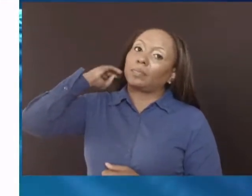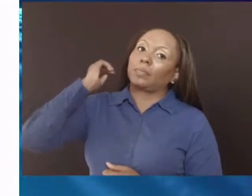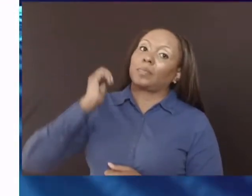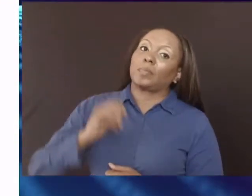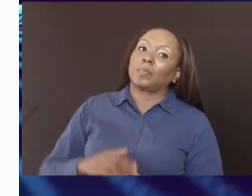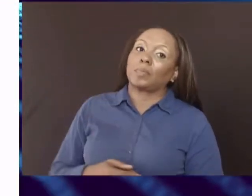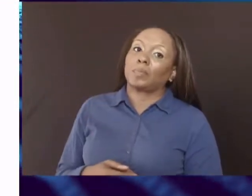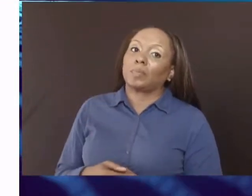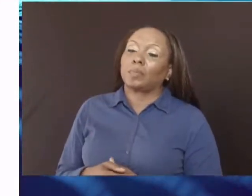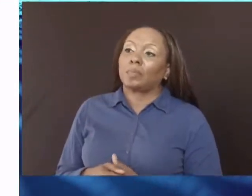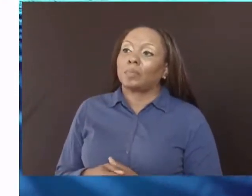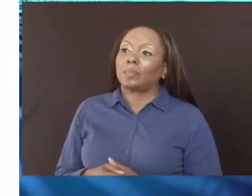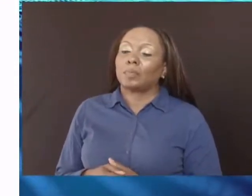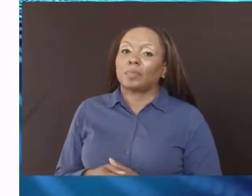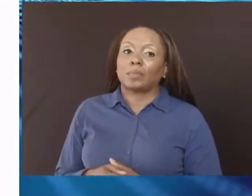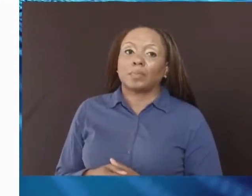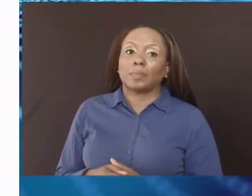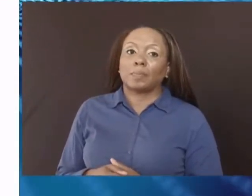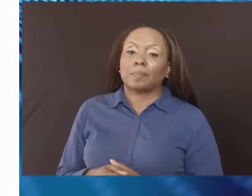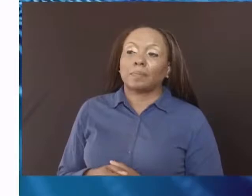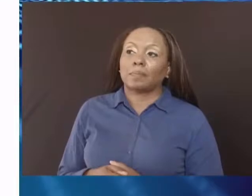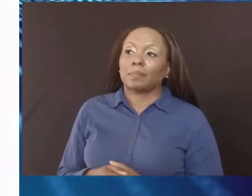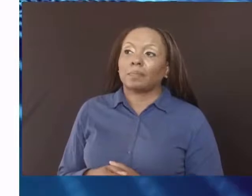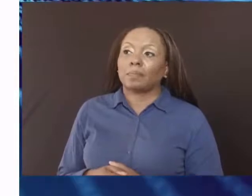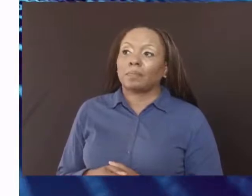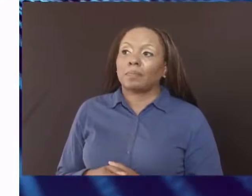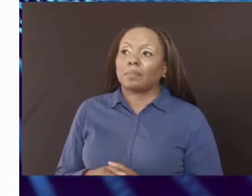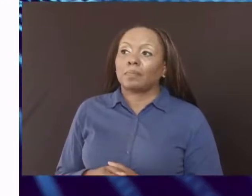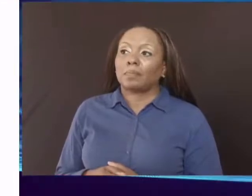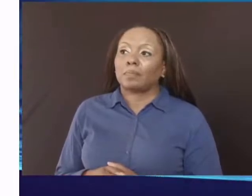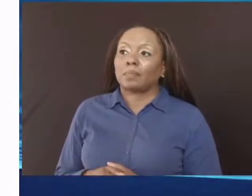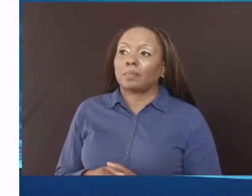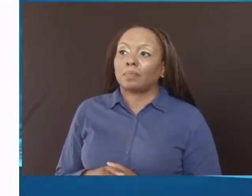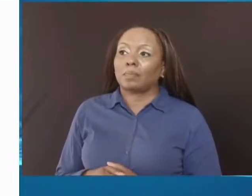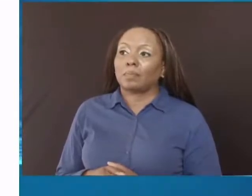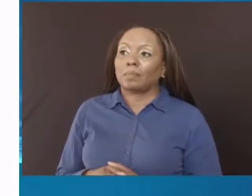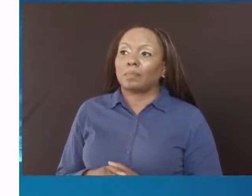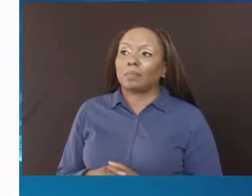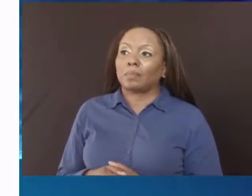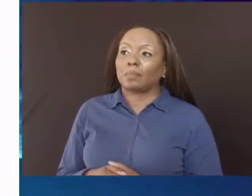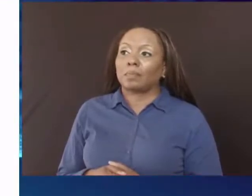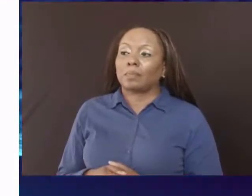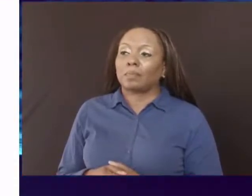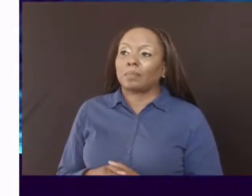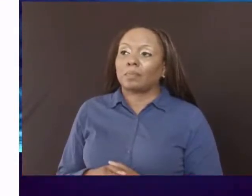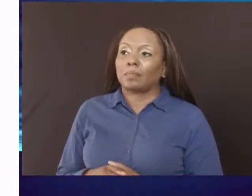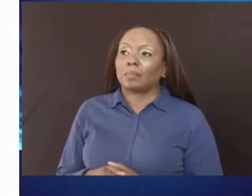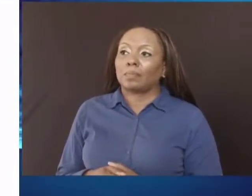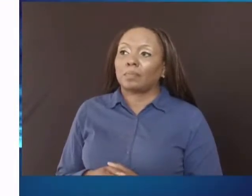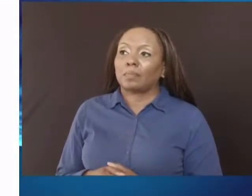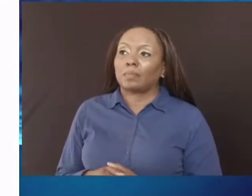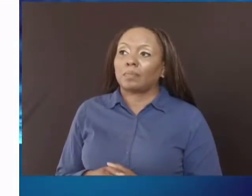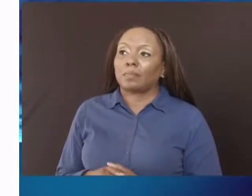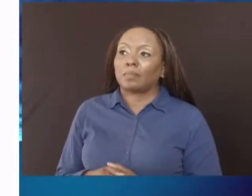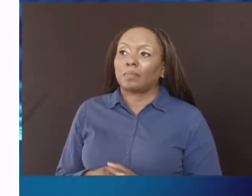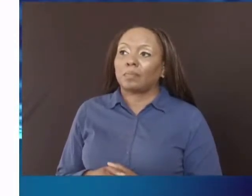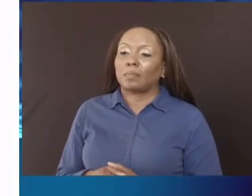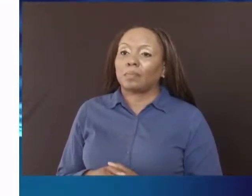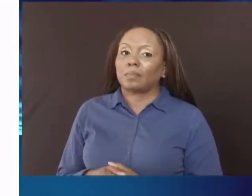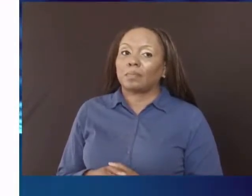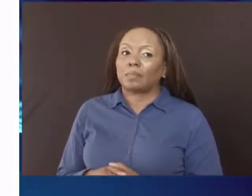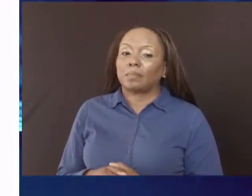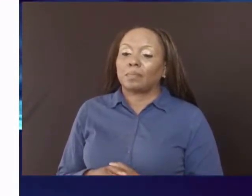what extent has the current surge in cases affected the ability of our healthcare professionals to tend to critically